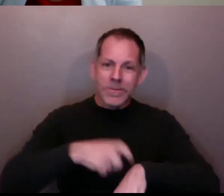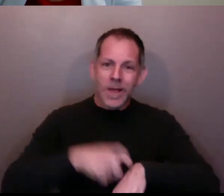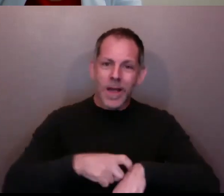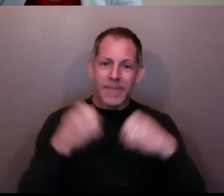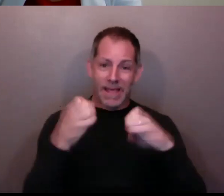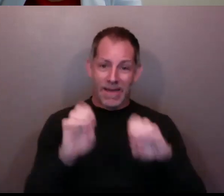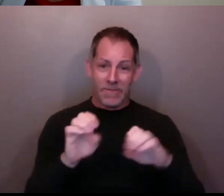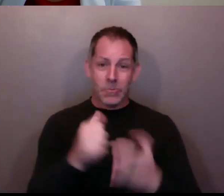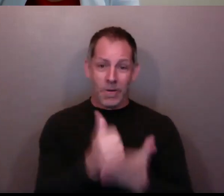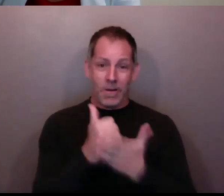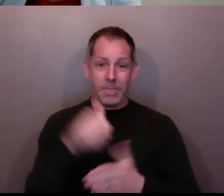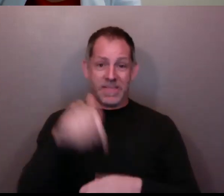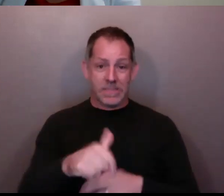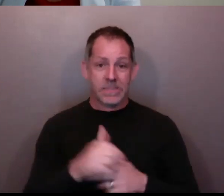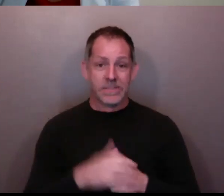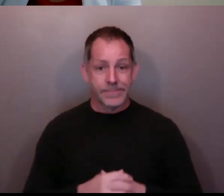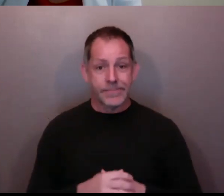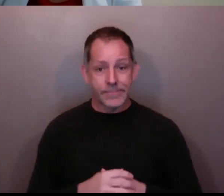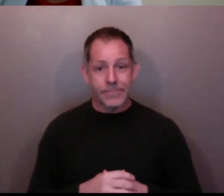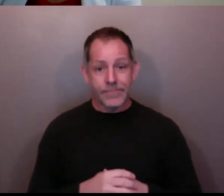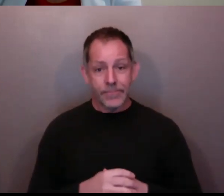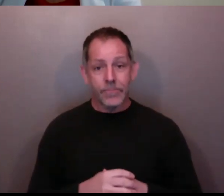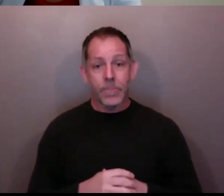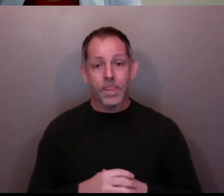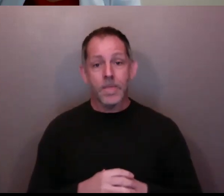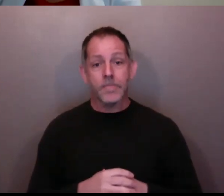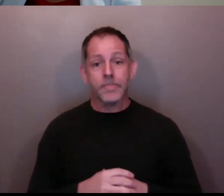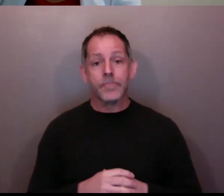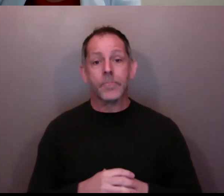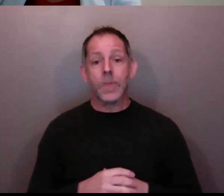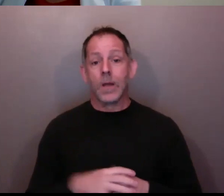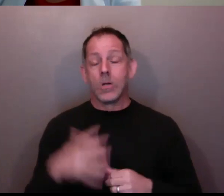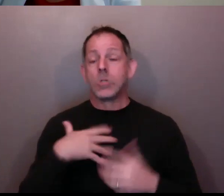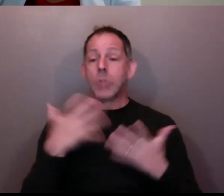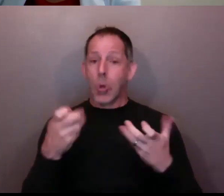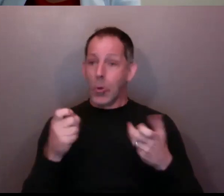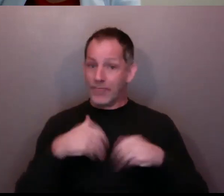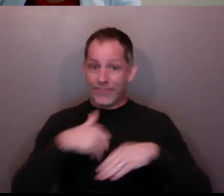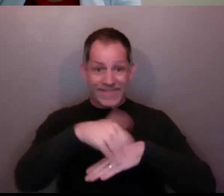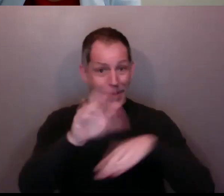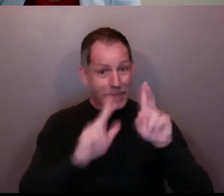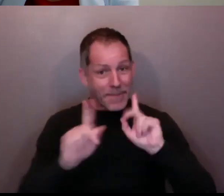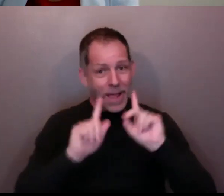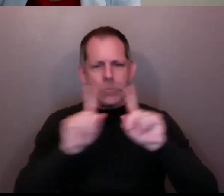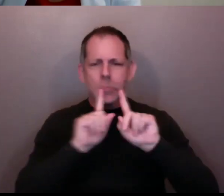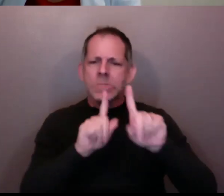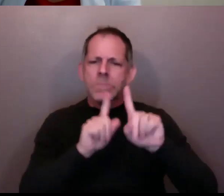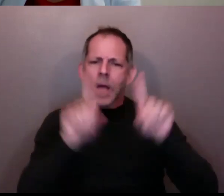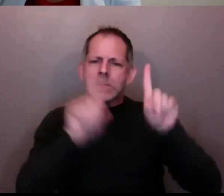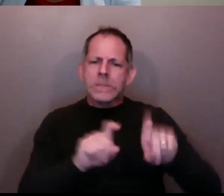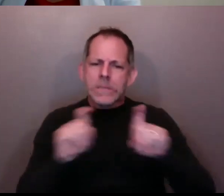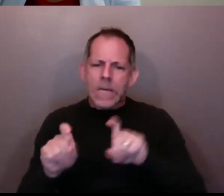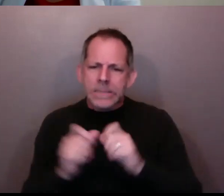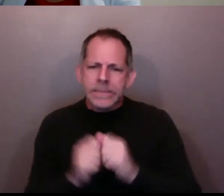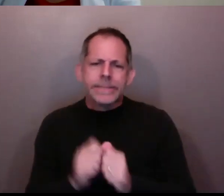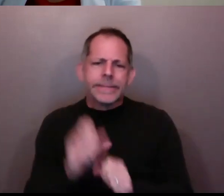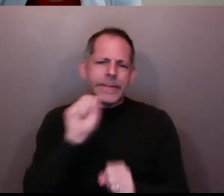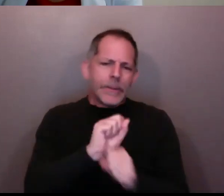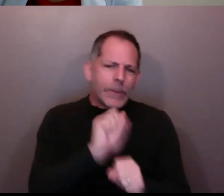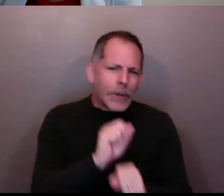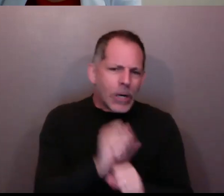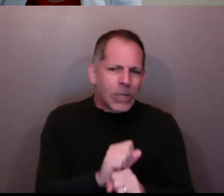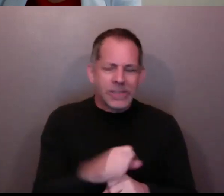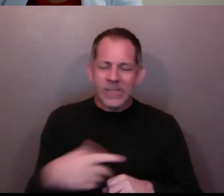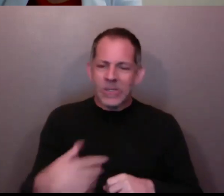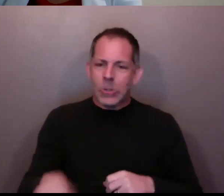in the response. The testing it's very labor intensive and takes more people, especially